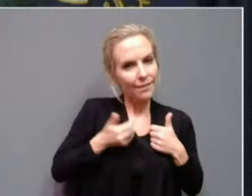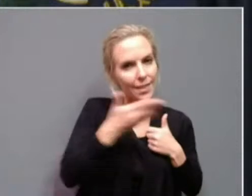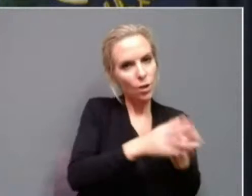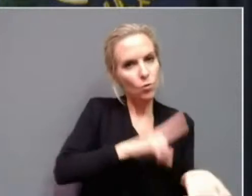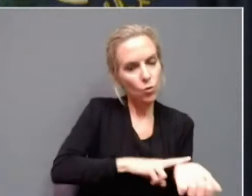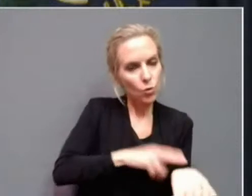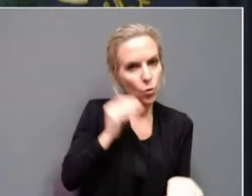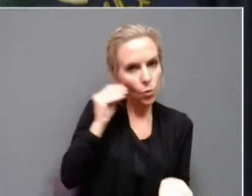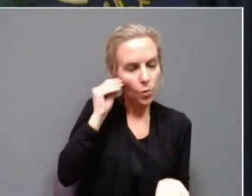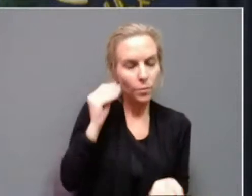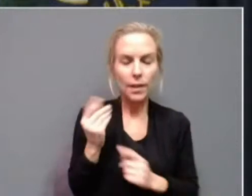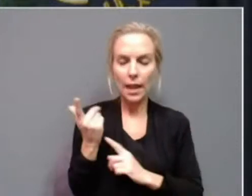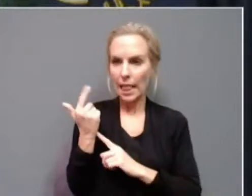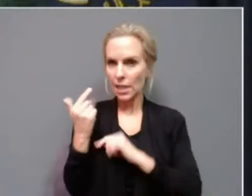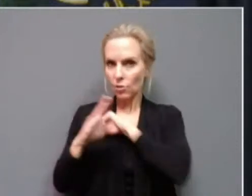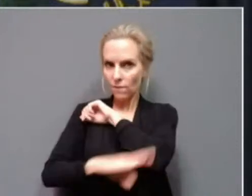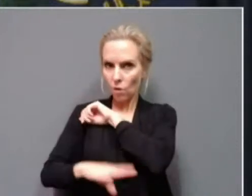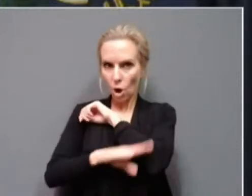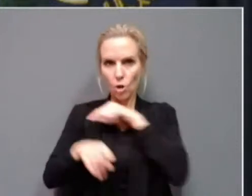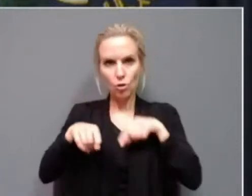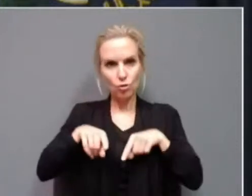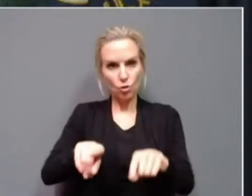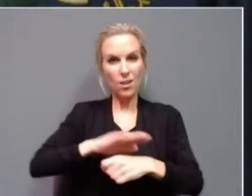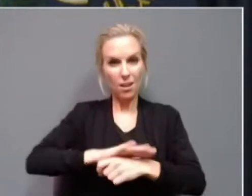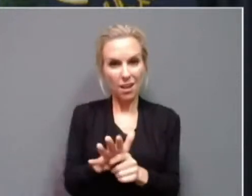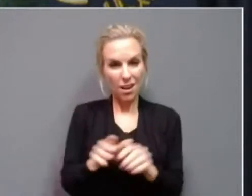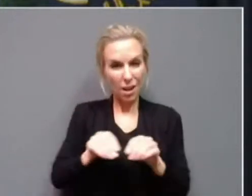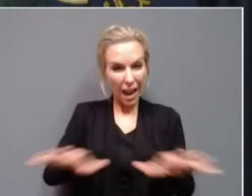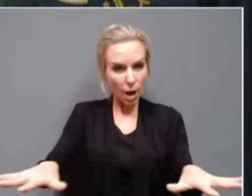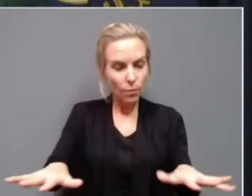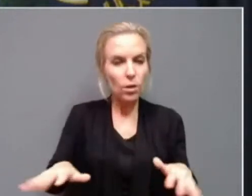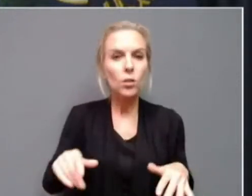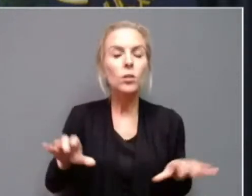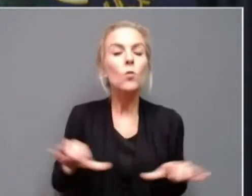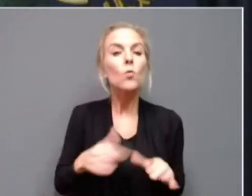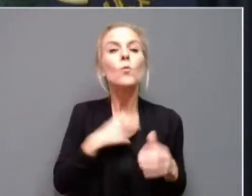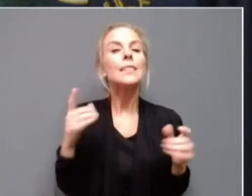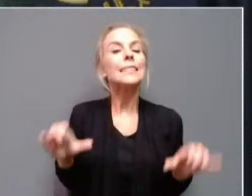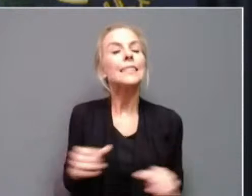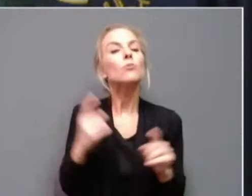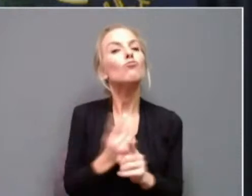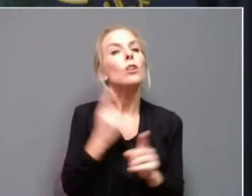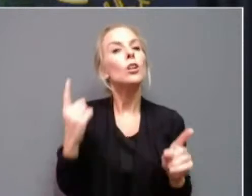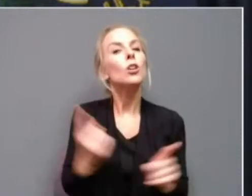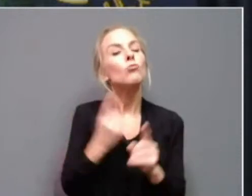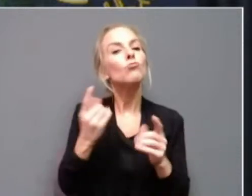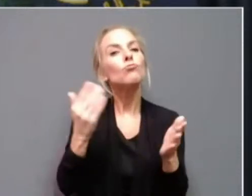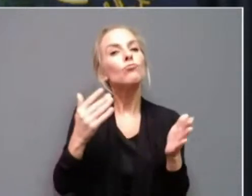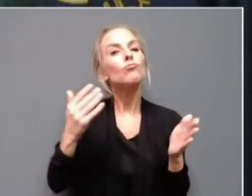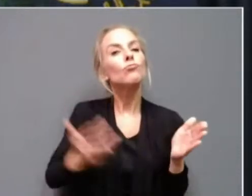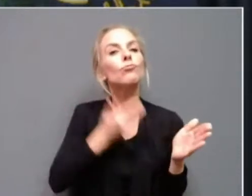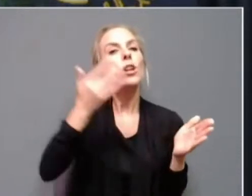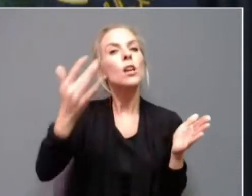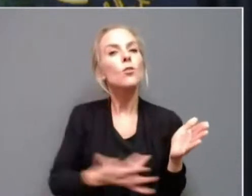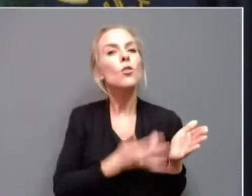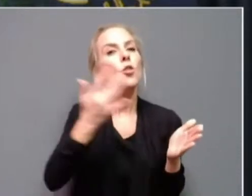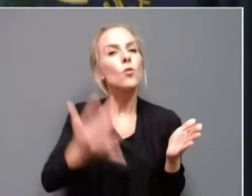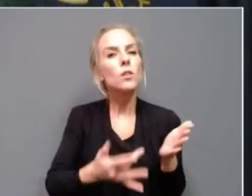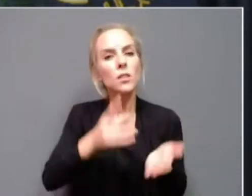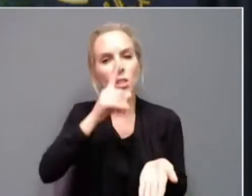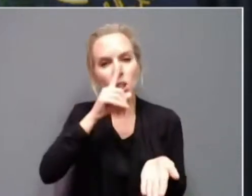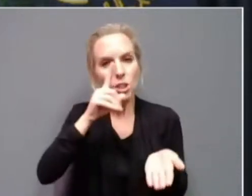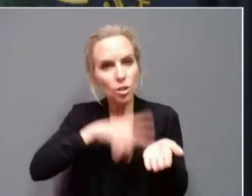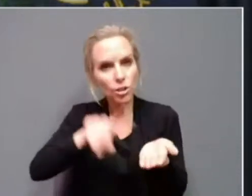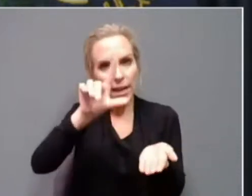Last fall during our outbreak, something that we did regularly, just continuously, was check our lab site for COVID